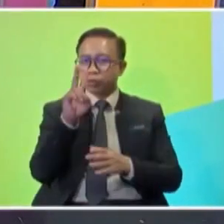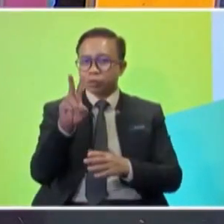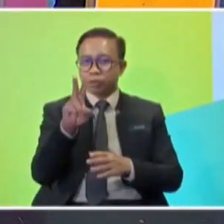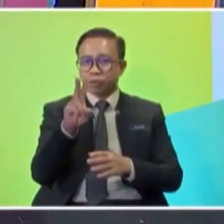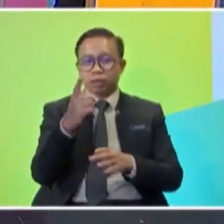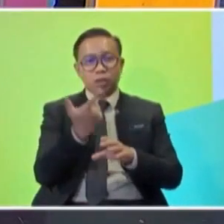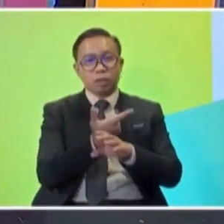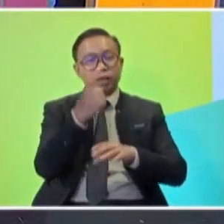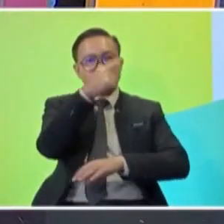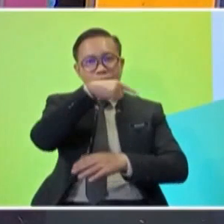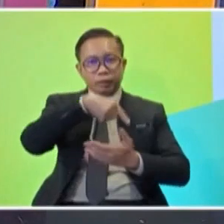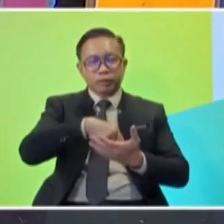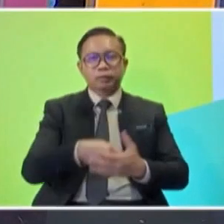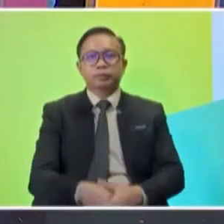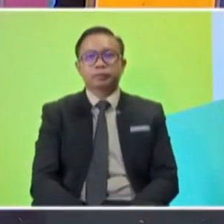task for today.